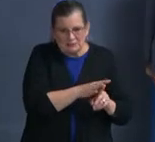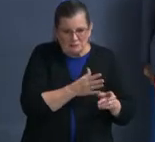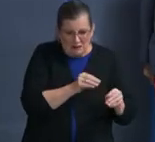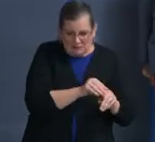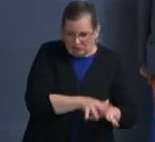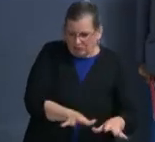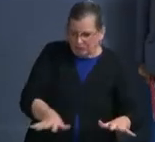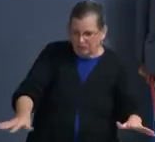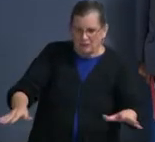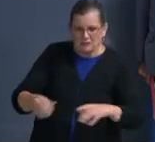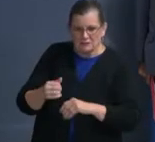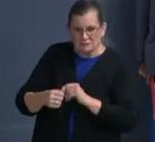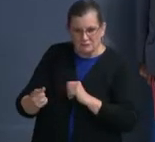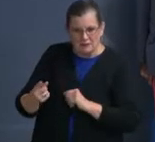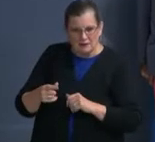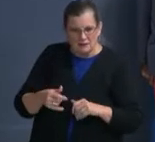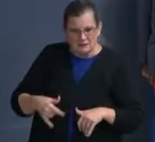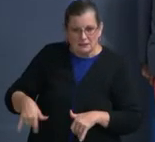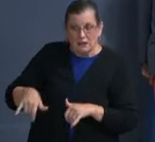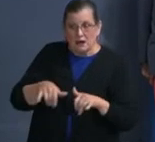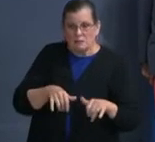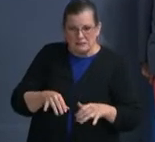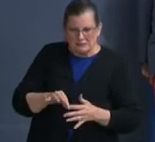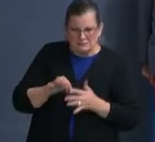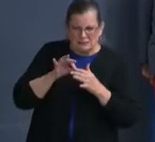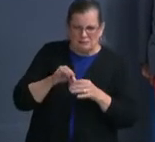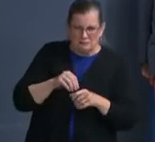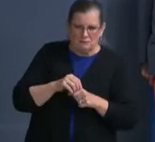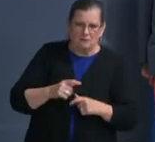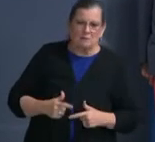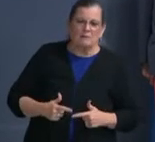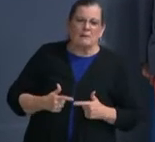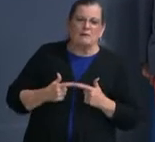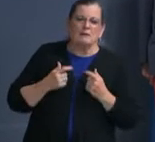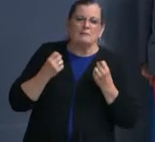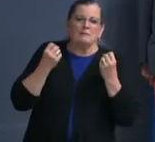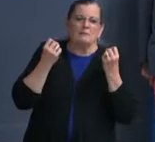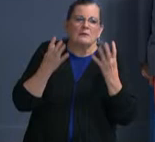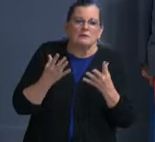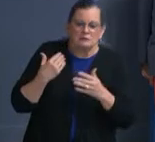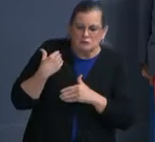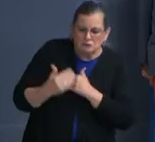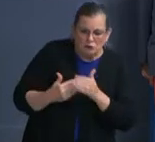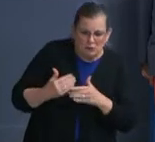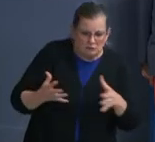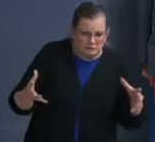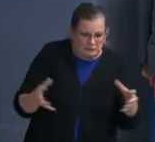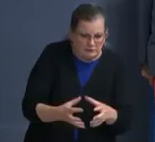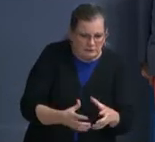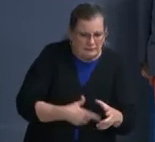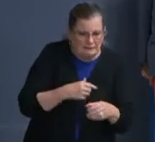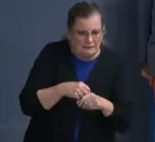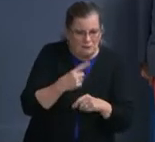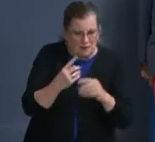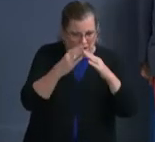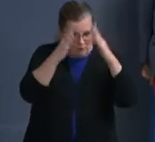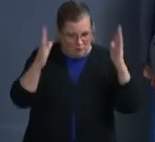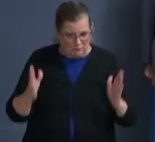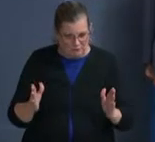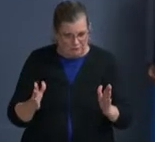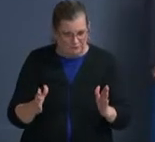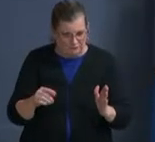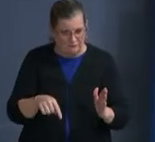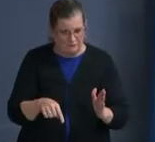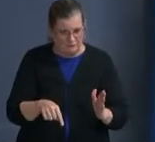increasingly common, especially for individuals who live in multi-generational homes, or are the folks who are least likely to